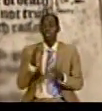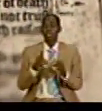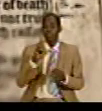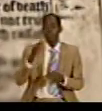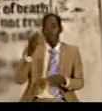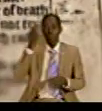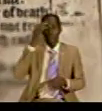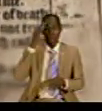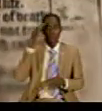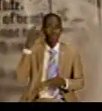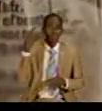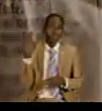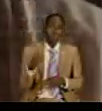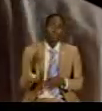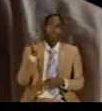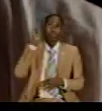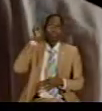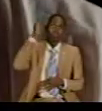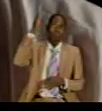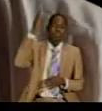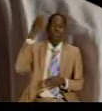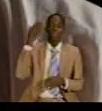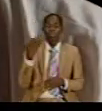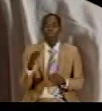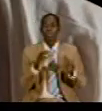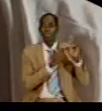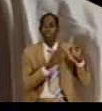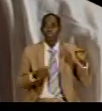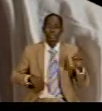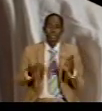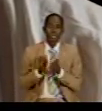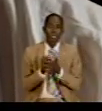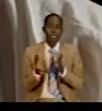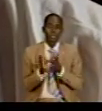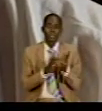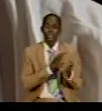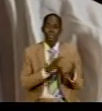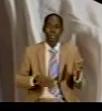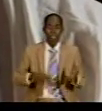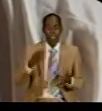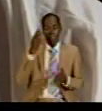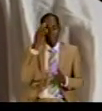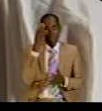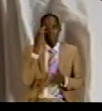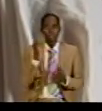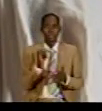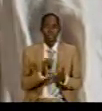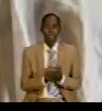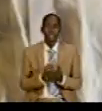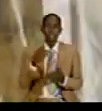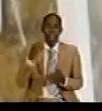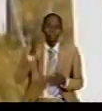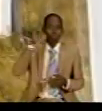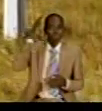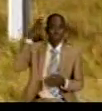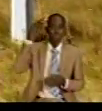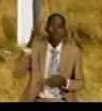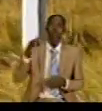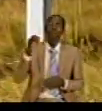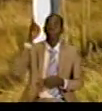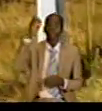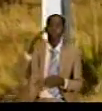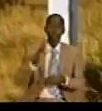of the Lord like Jesus Christ knew the terror of the Lord upon sinners who are dying